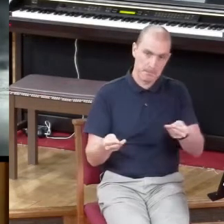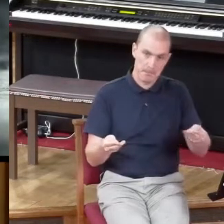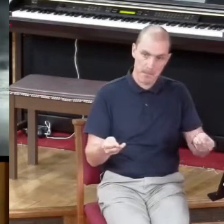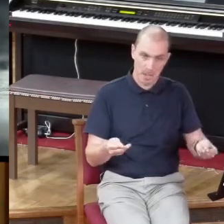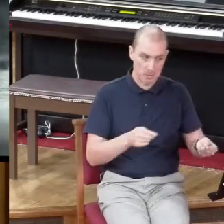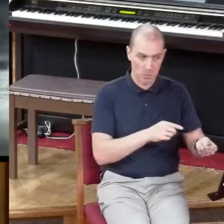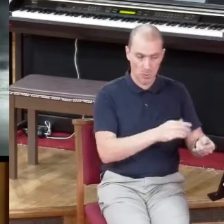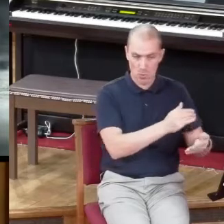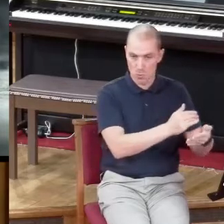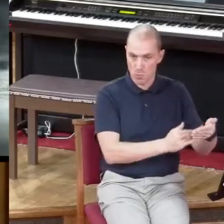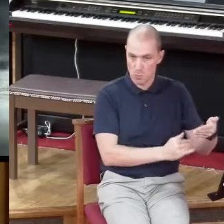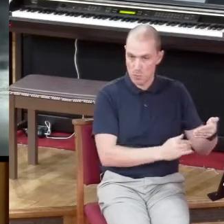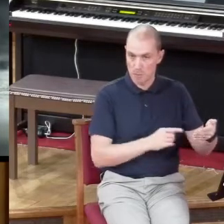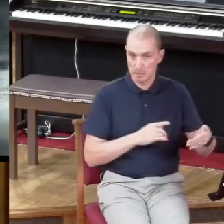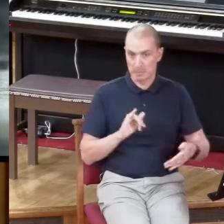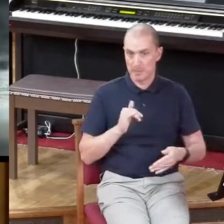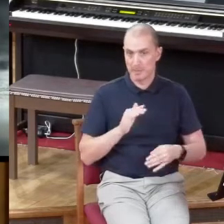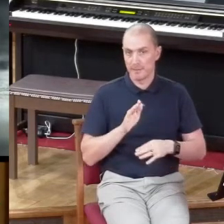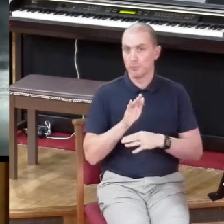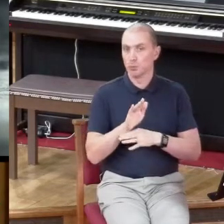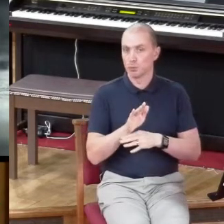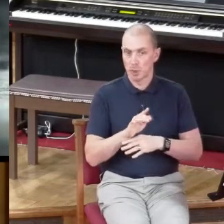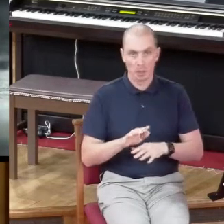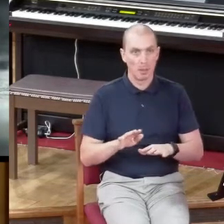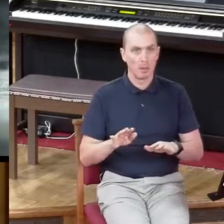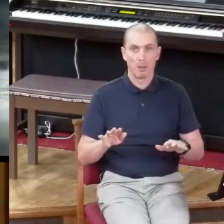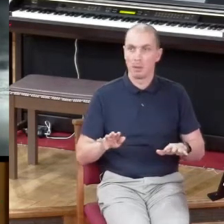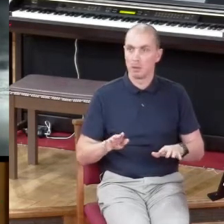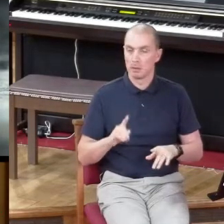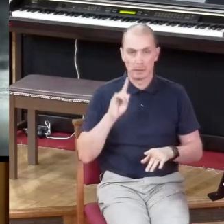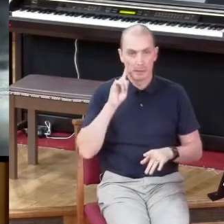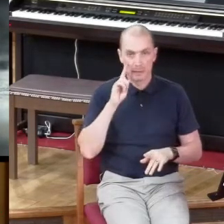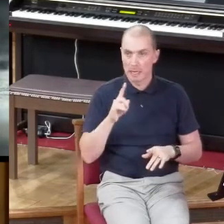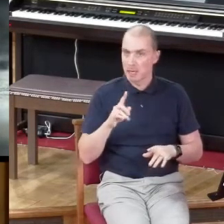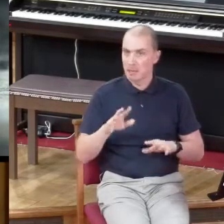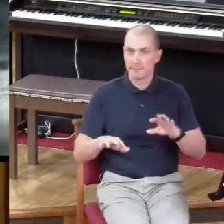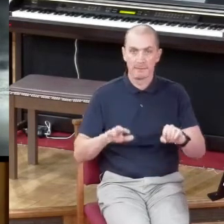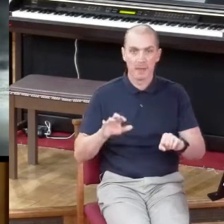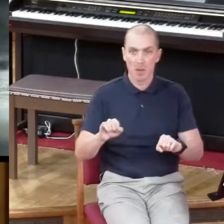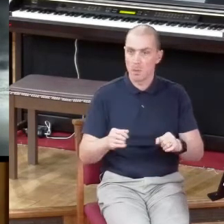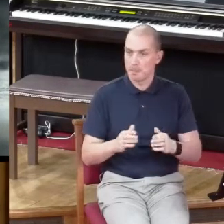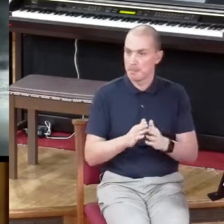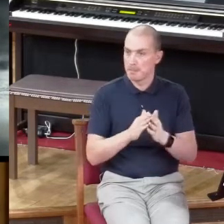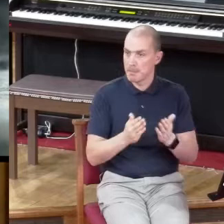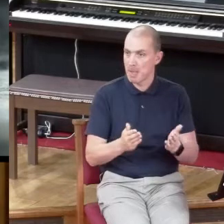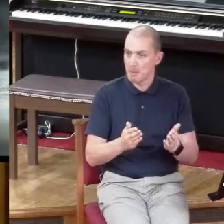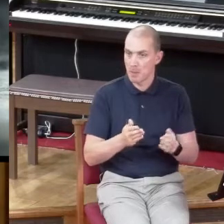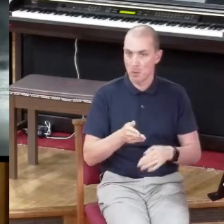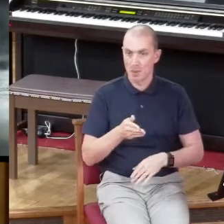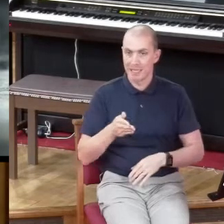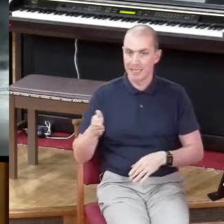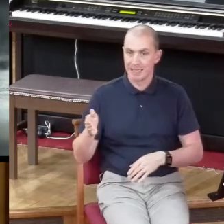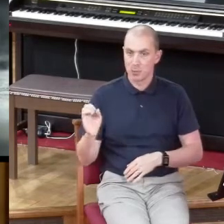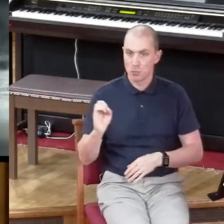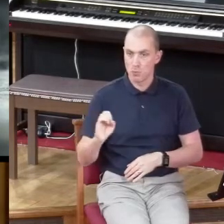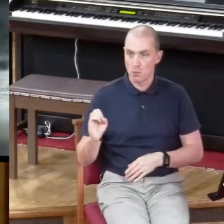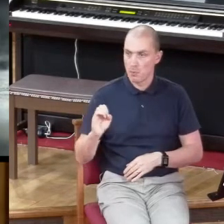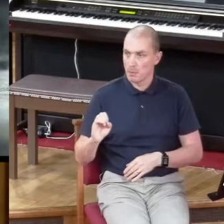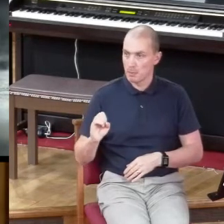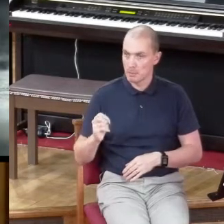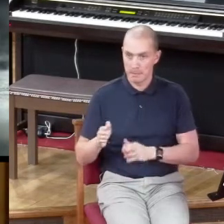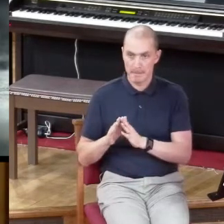easy to get a Bible. You don't take the Bible for granted if you live in Eastern Europe, for instance. And when we